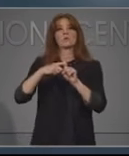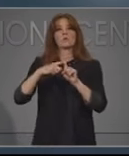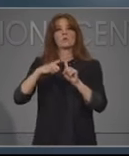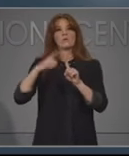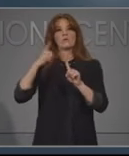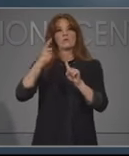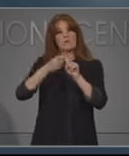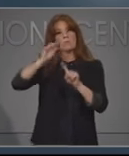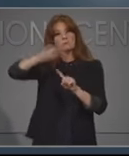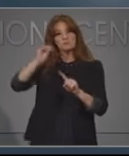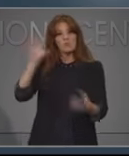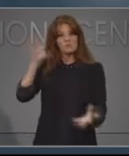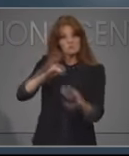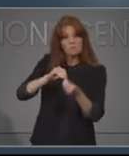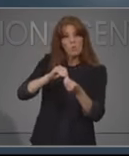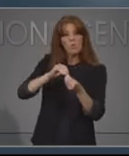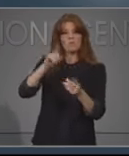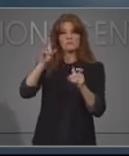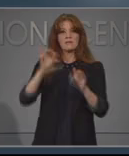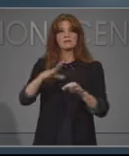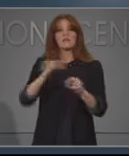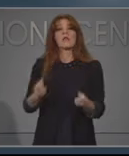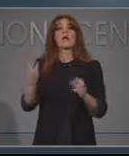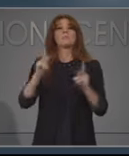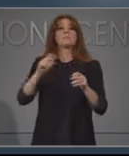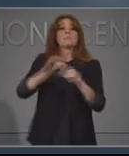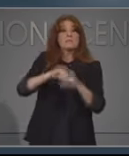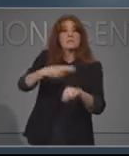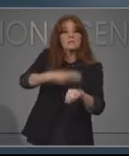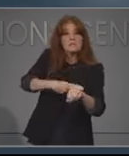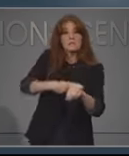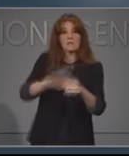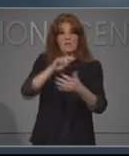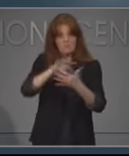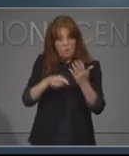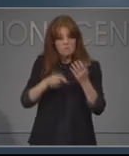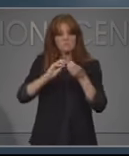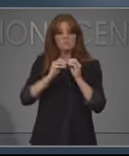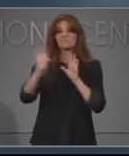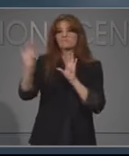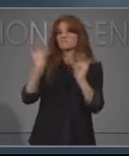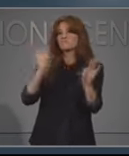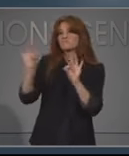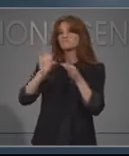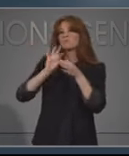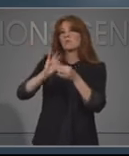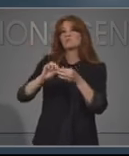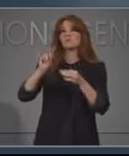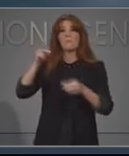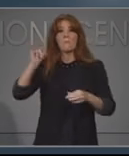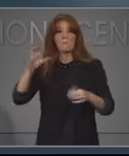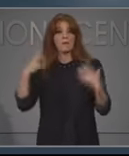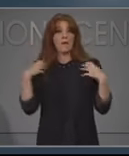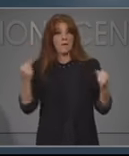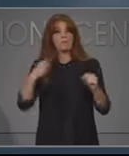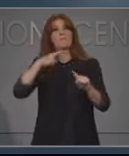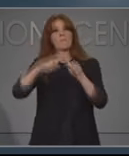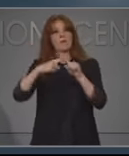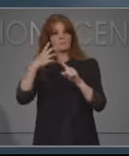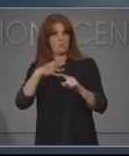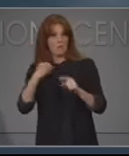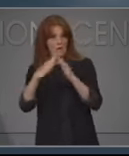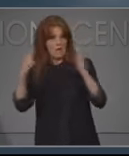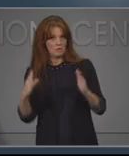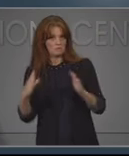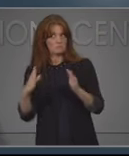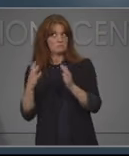total tests, and hospitalizations. These were chosen based on public health data and White House guidance. We